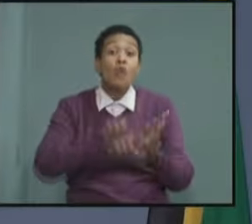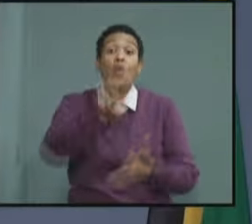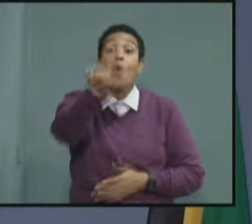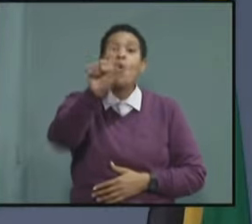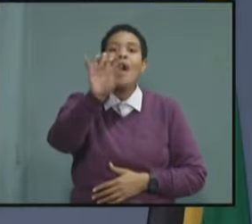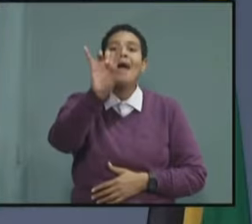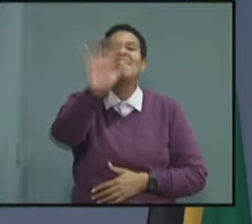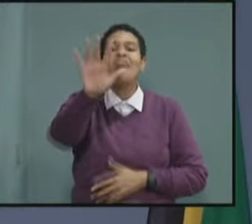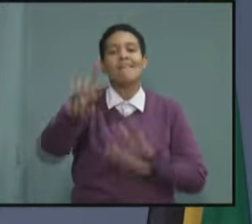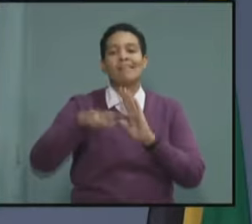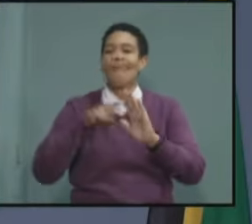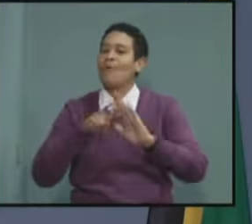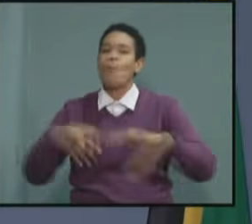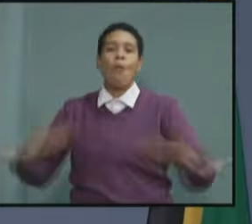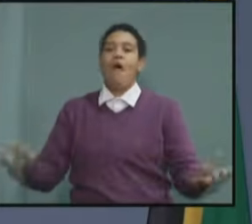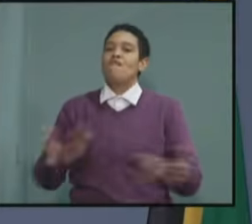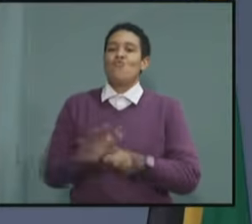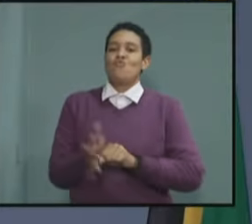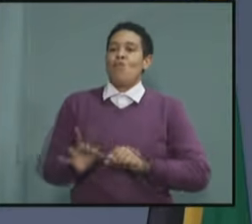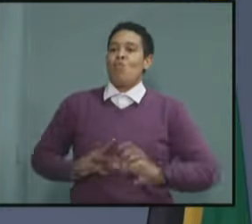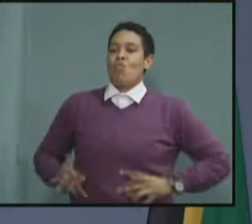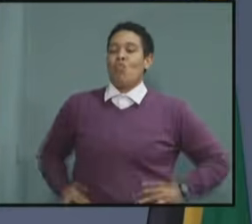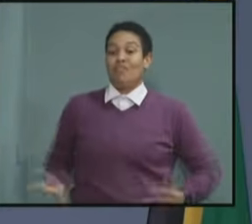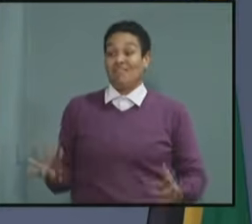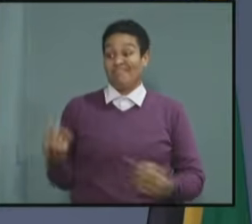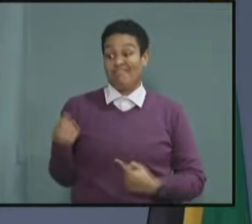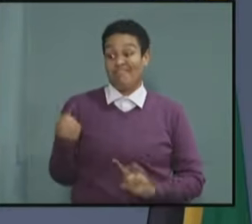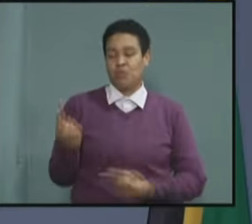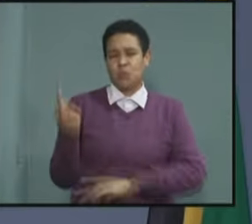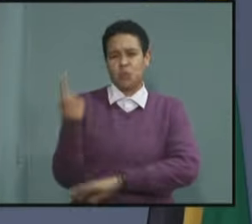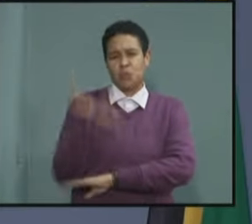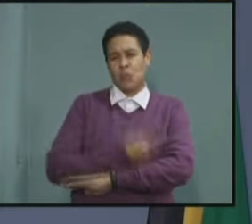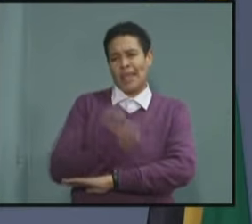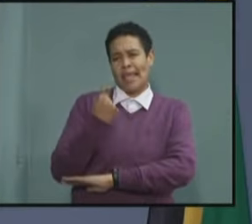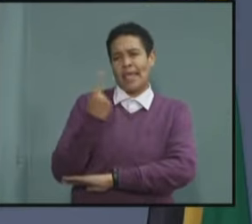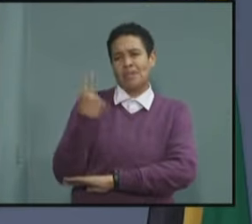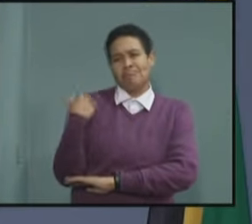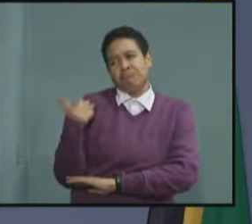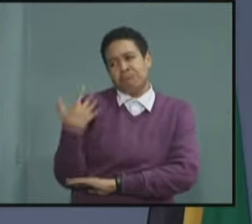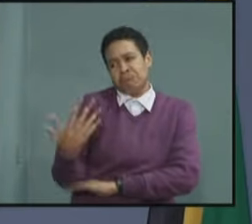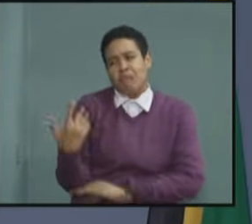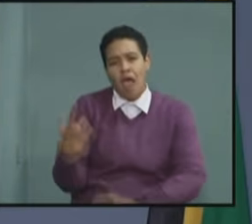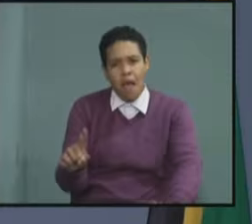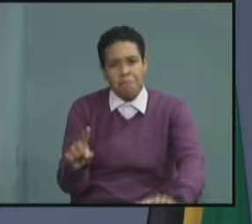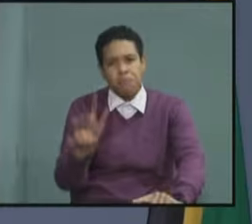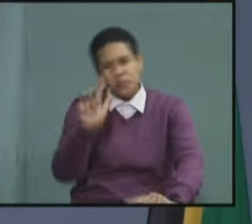1,185 negatives. Over the last day, we announced the